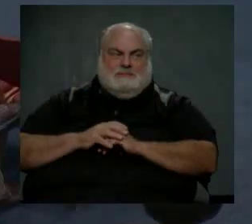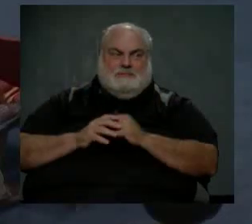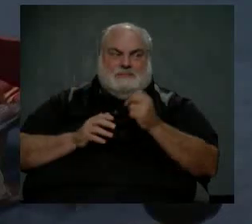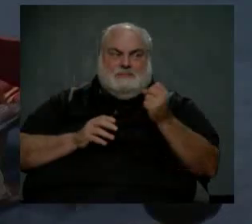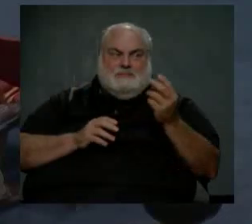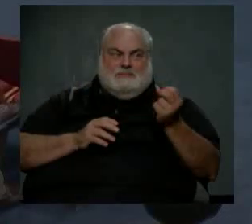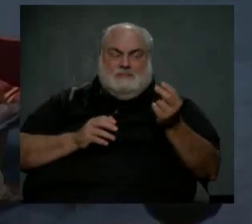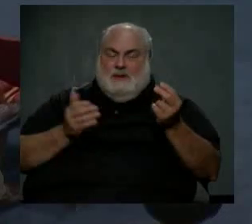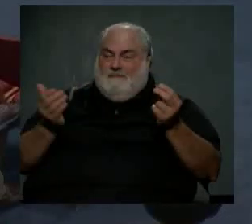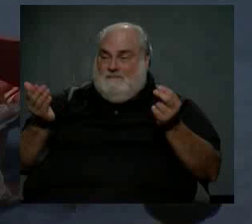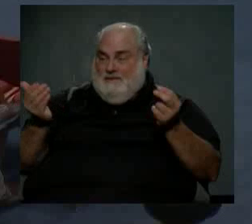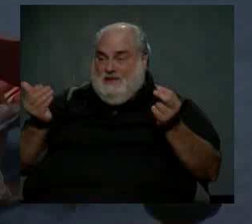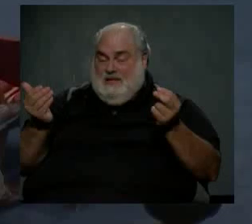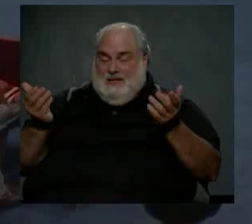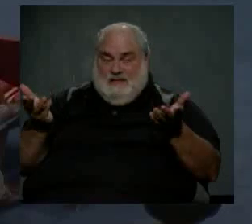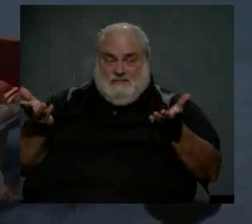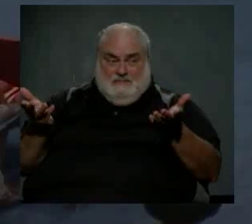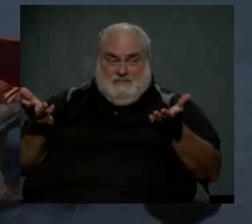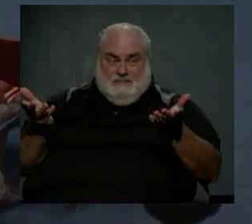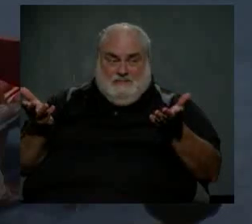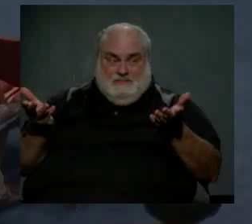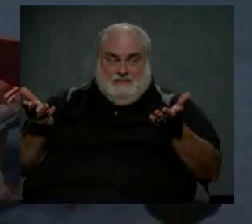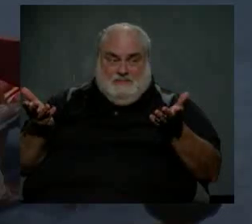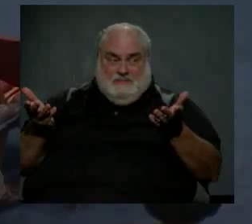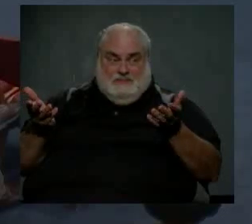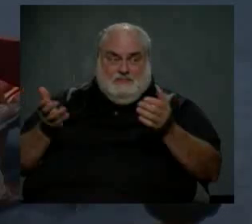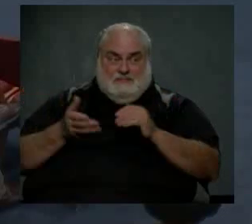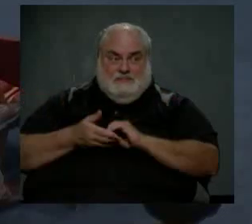12 or item 15?